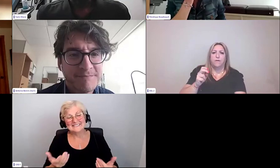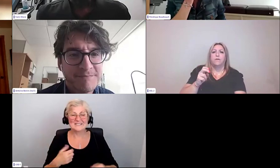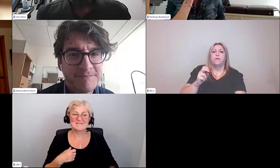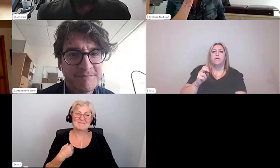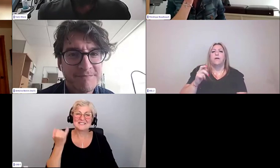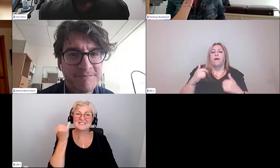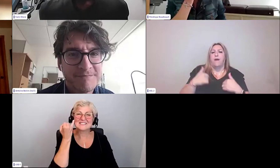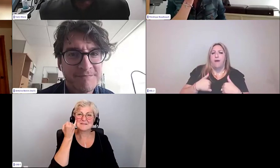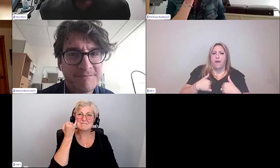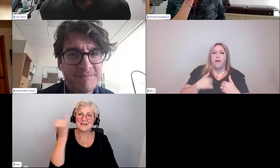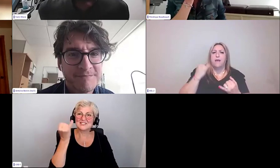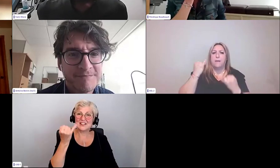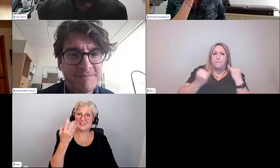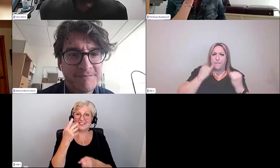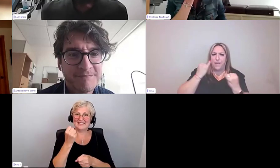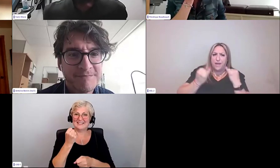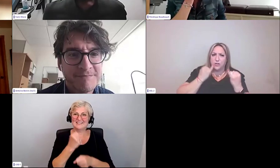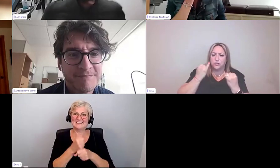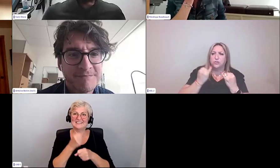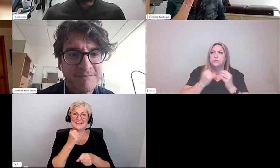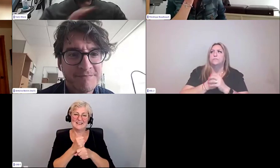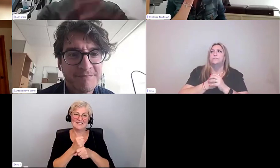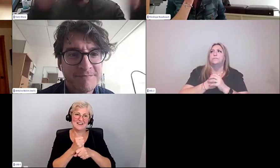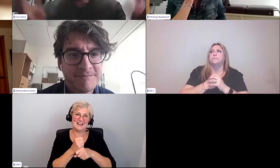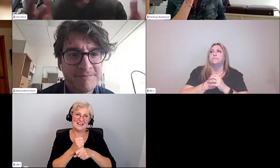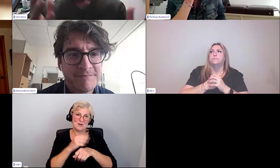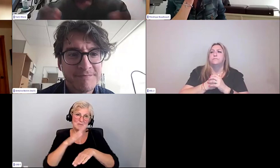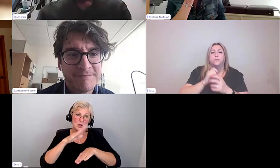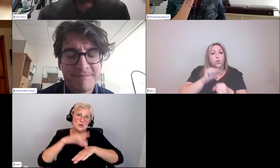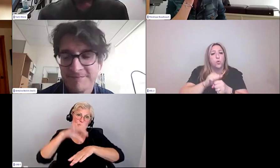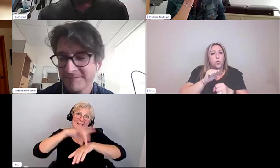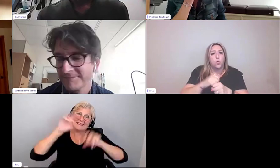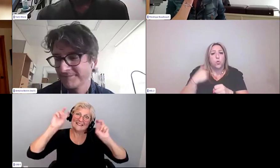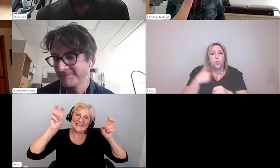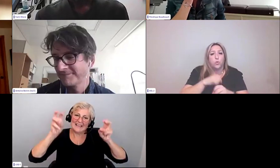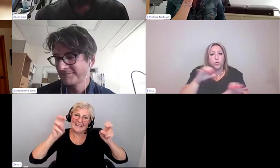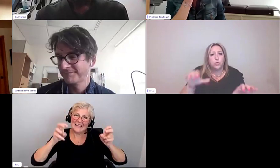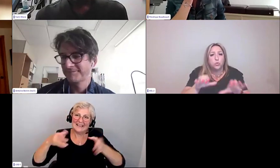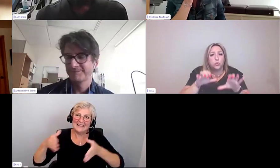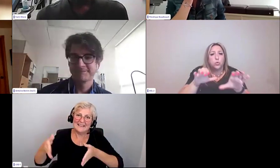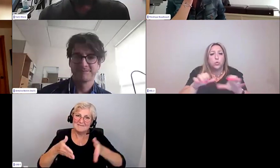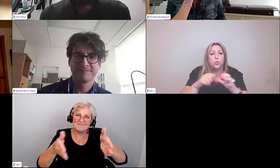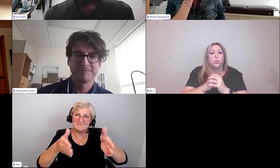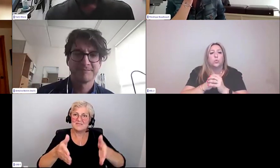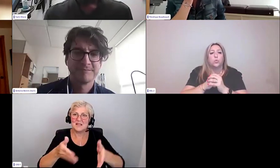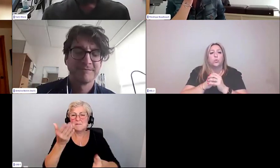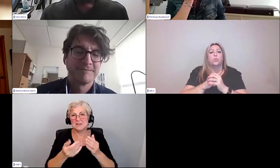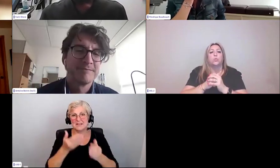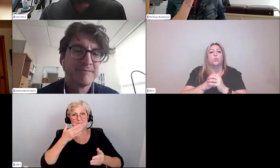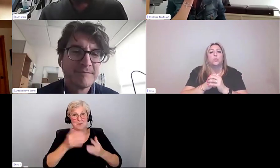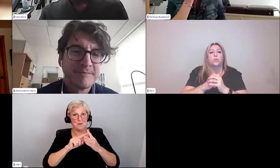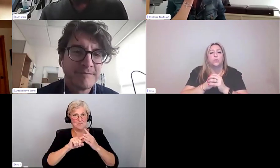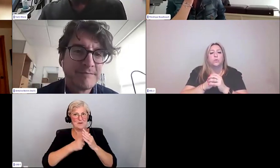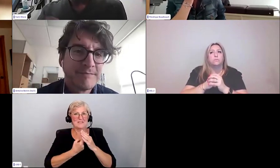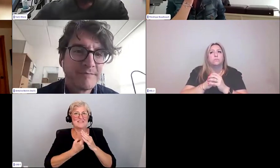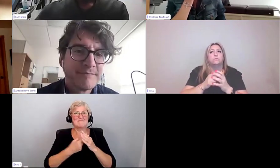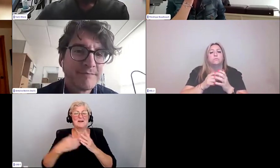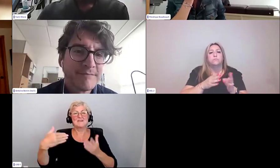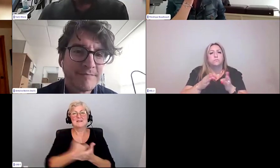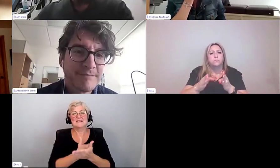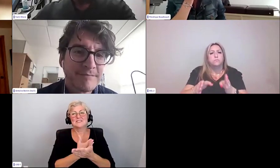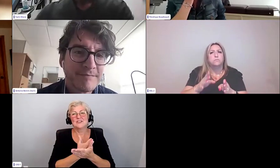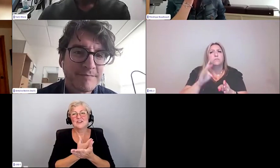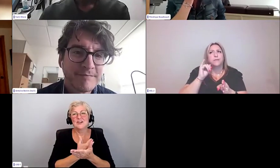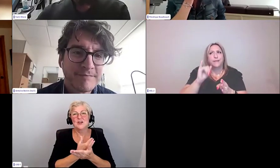I imagine that the work that we do on the terrain is perhaps another departure